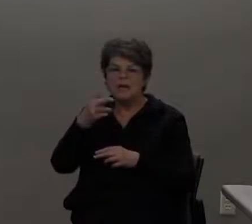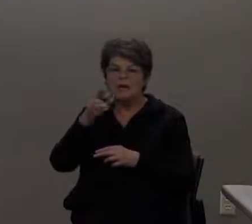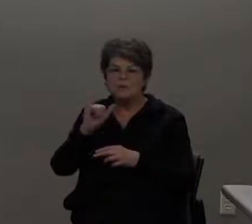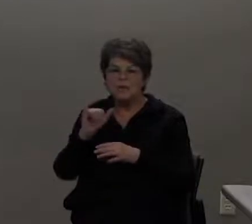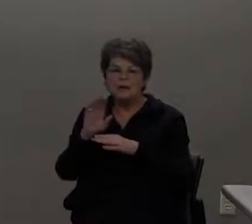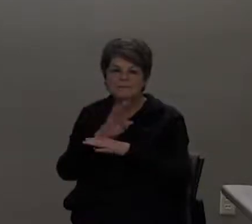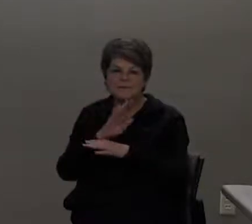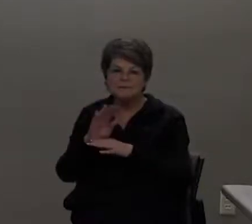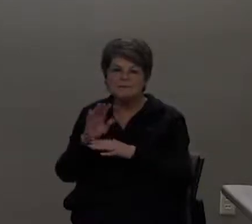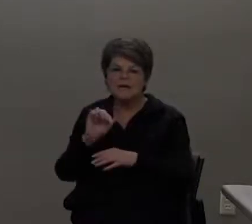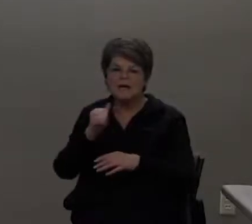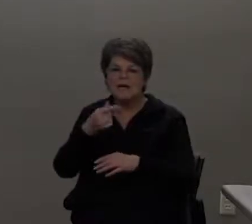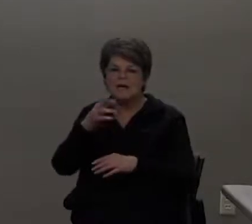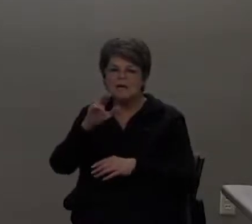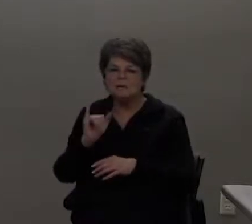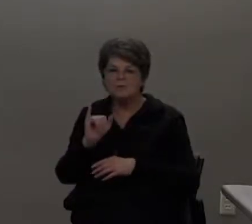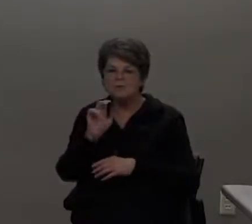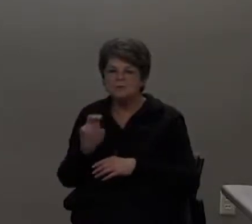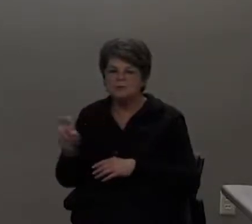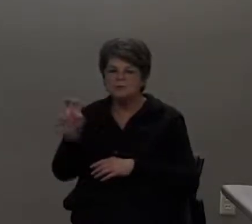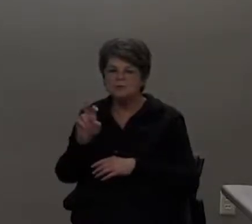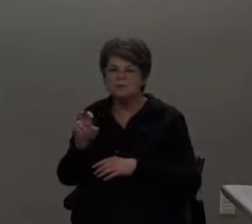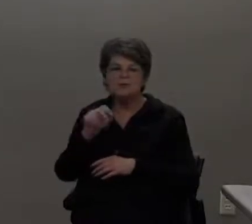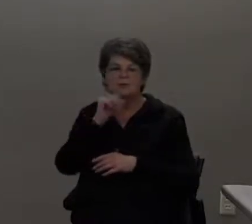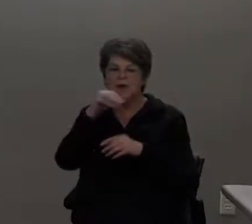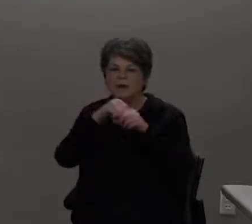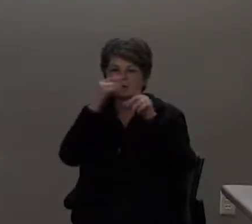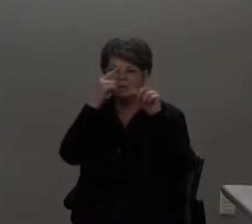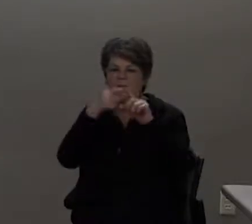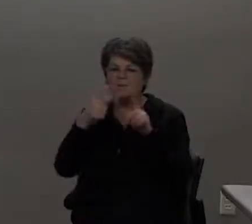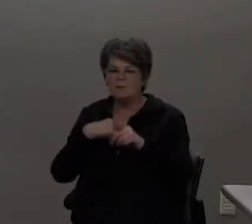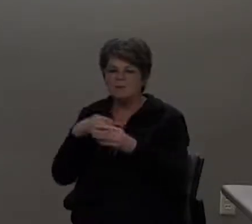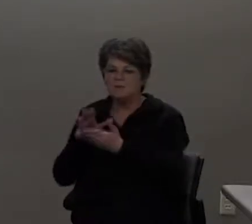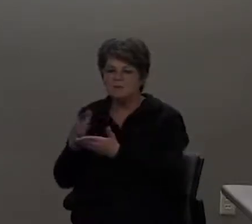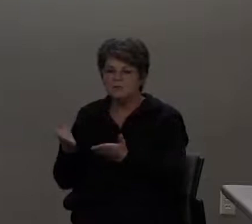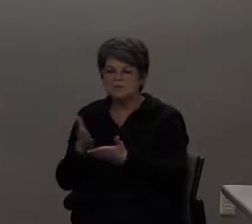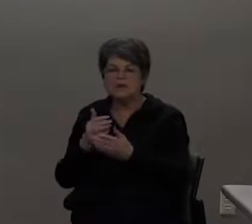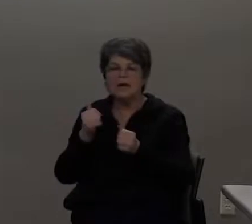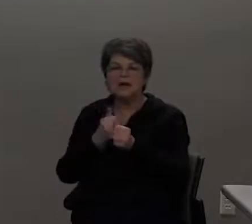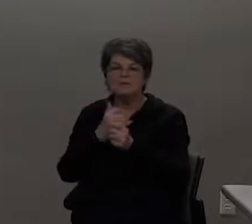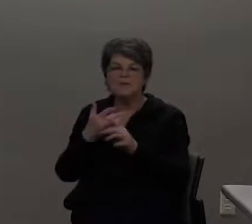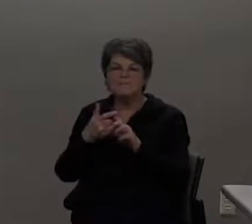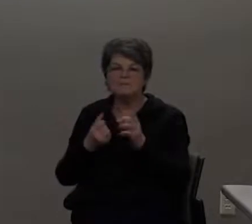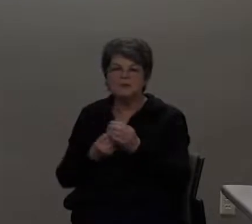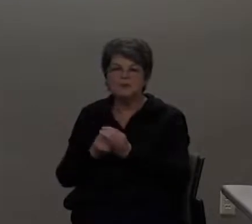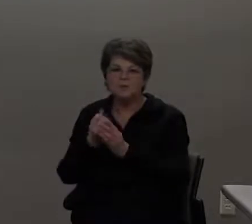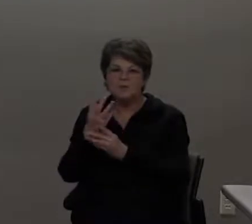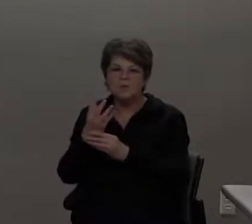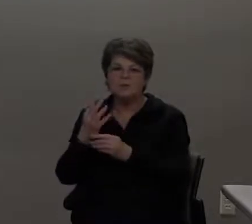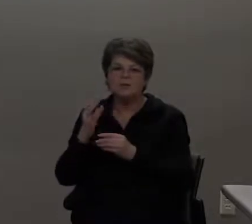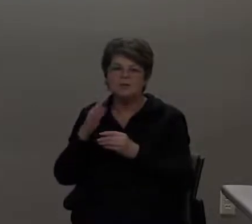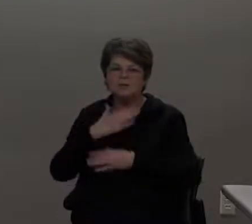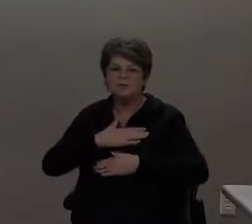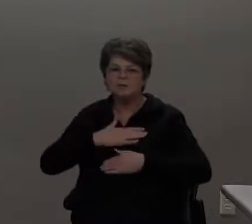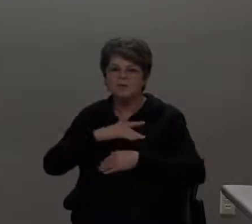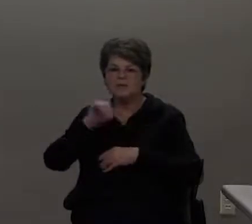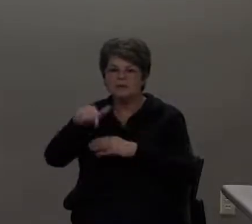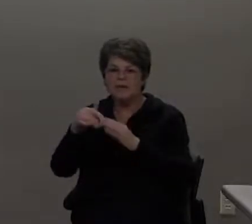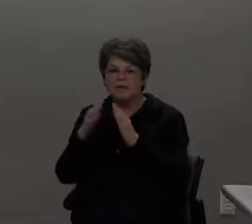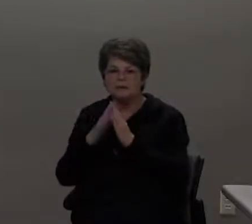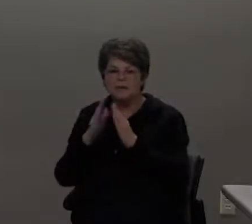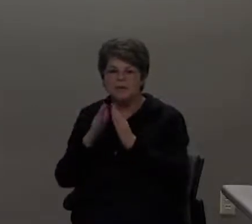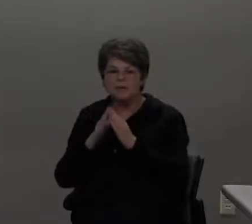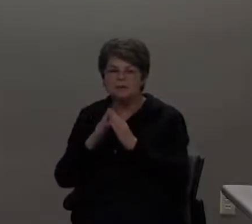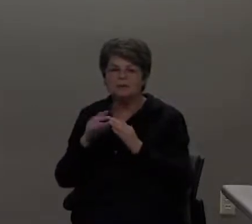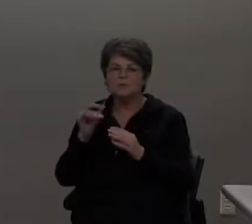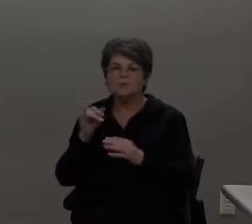agritourism. It wasn't in the goals, but we did address it here. Everything from growing our entertainment in our downtown, in our